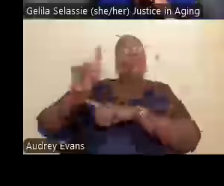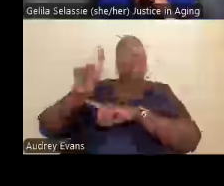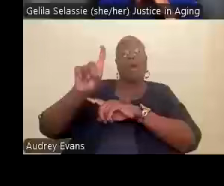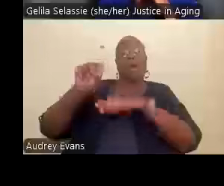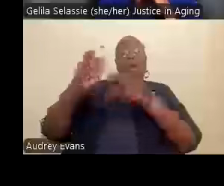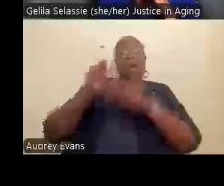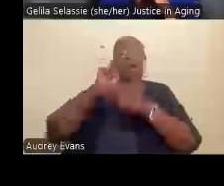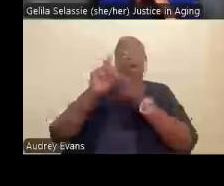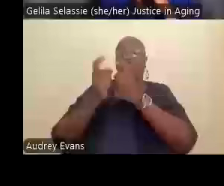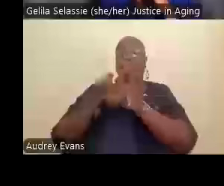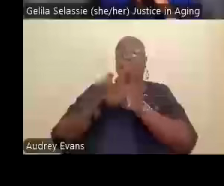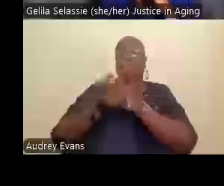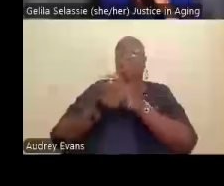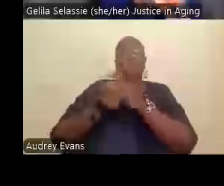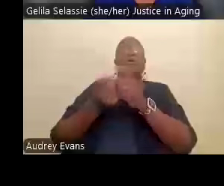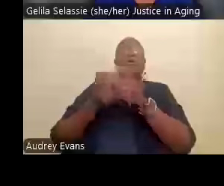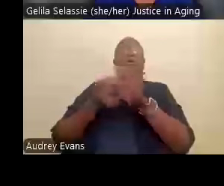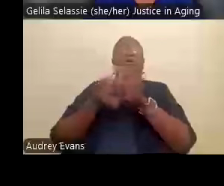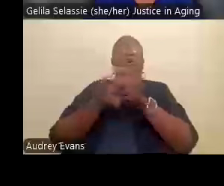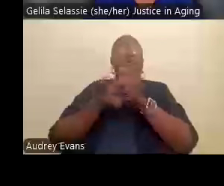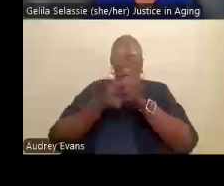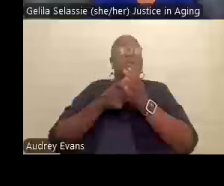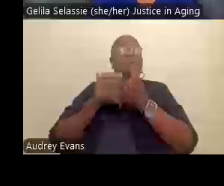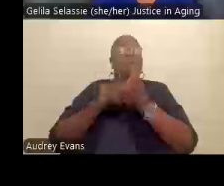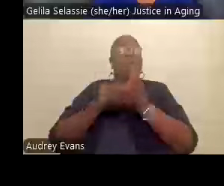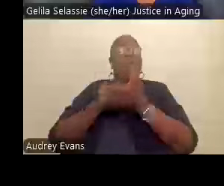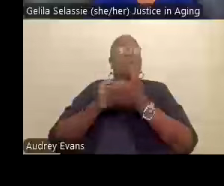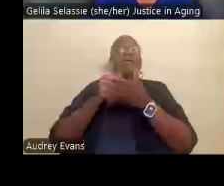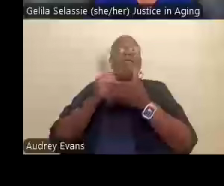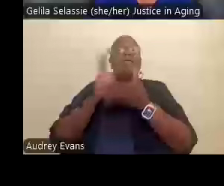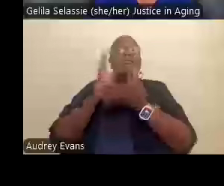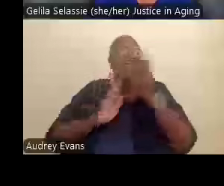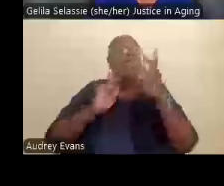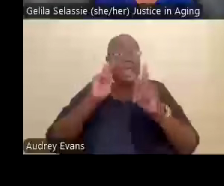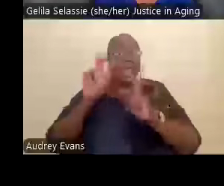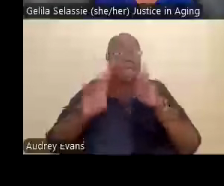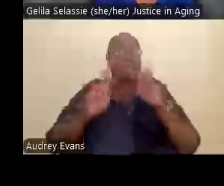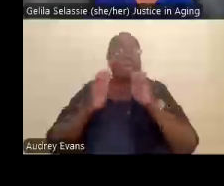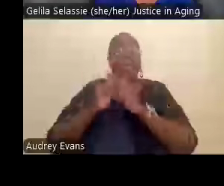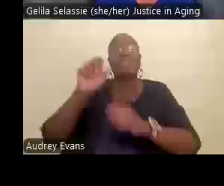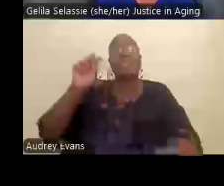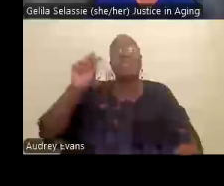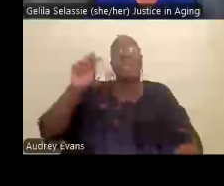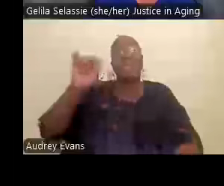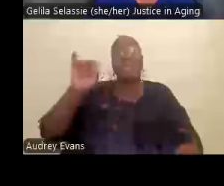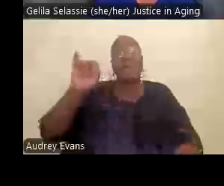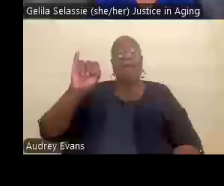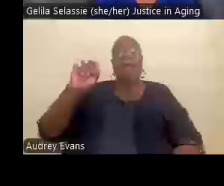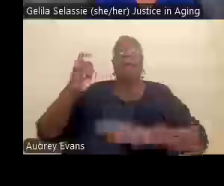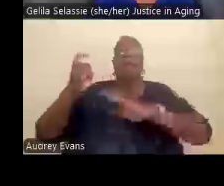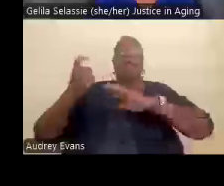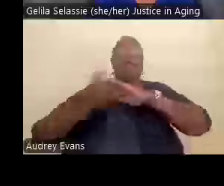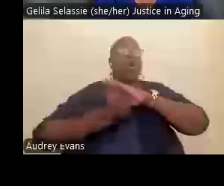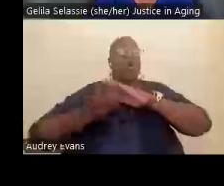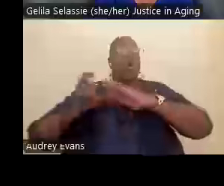not change, which is the requirement that certain people with SSI are automatically